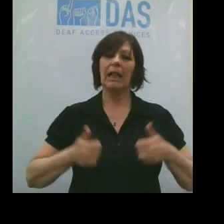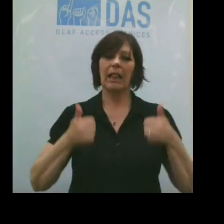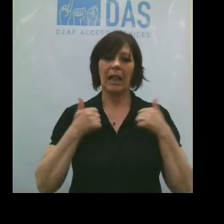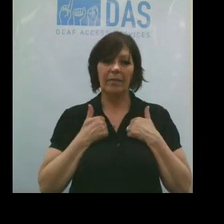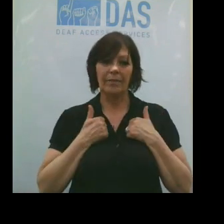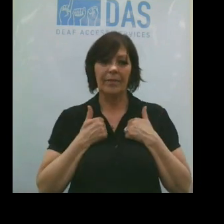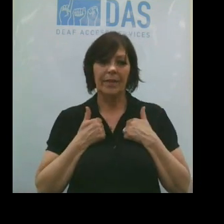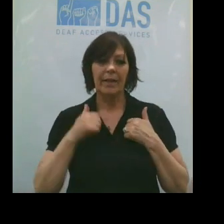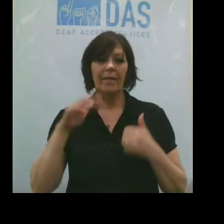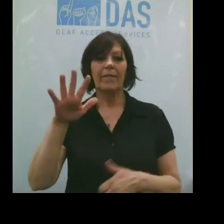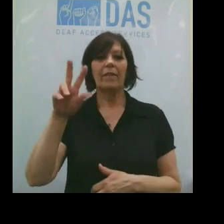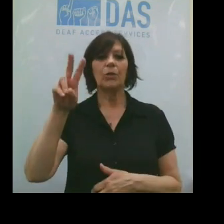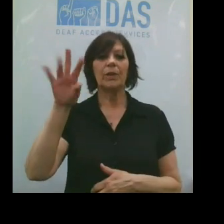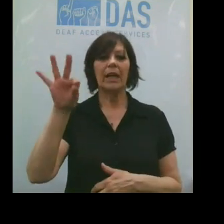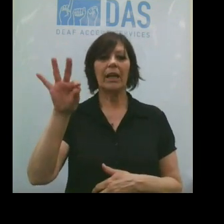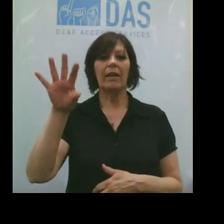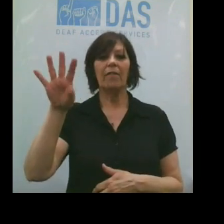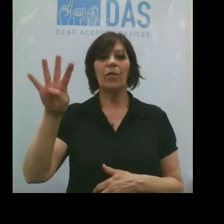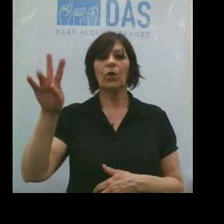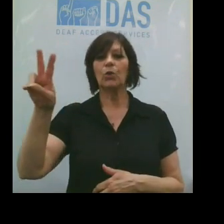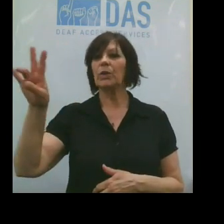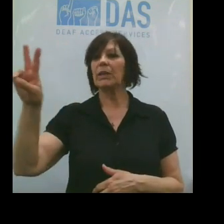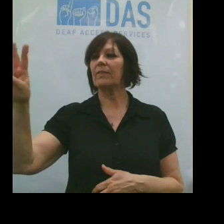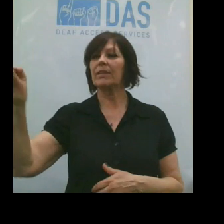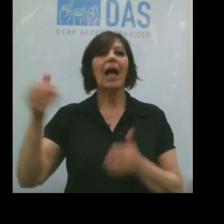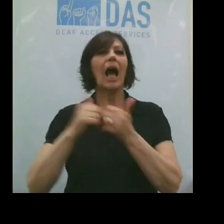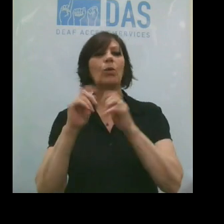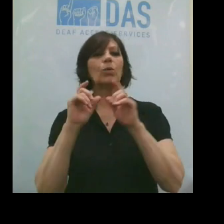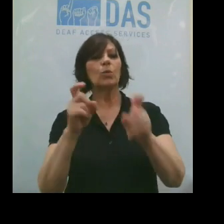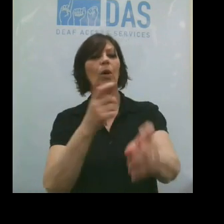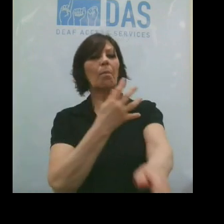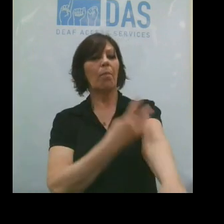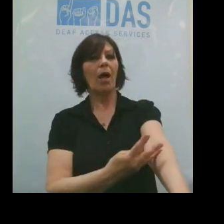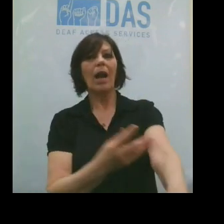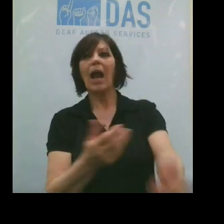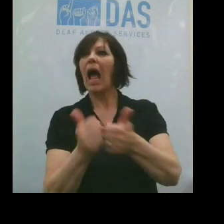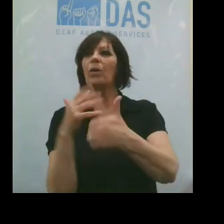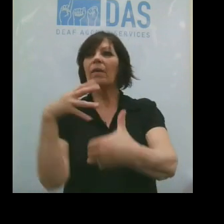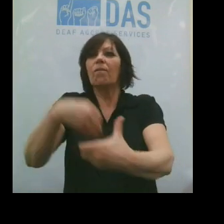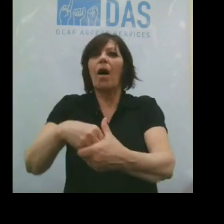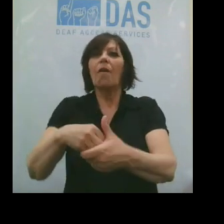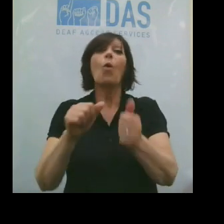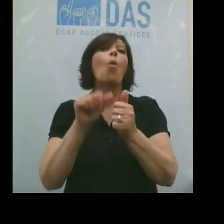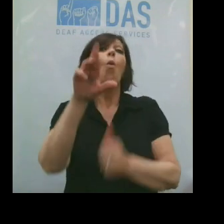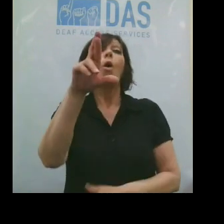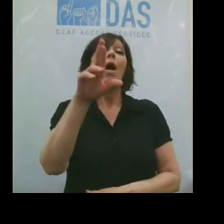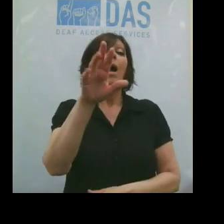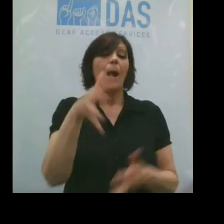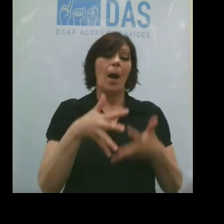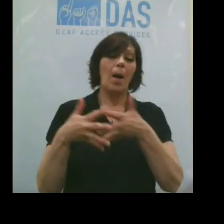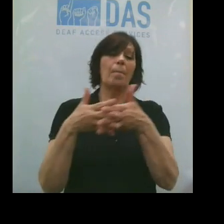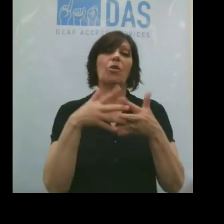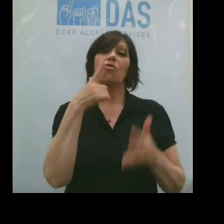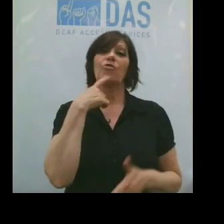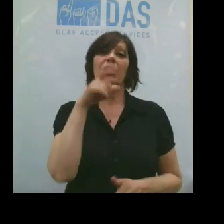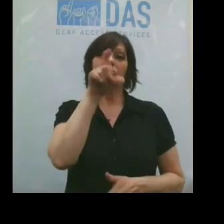716-529-4270 and find out how to donate blood and how to get involved, or the American Red Cross at